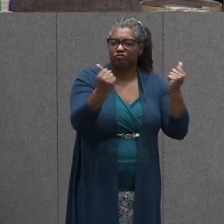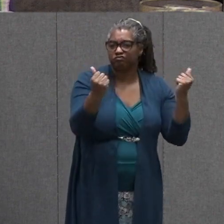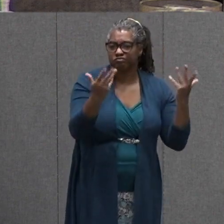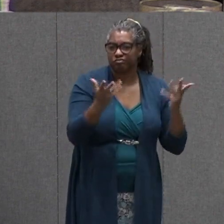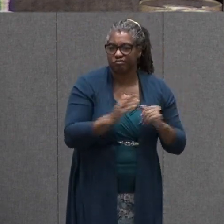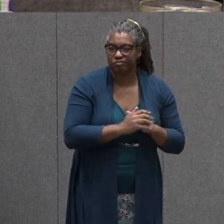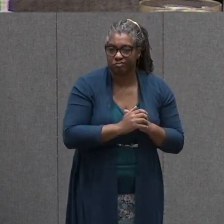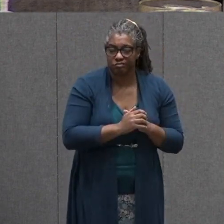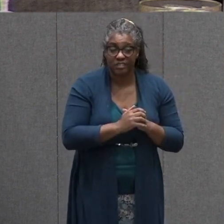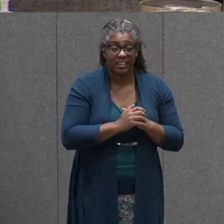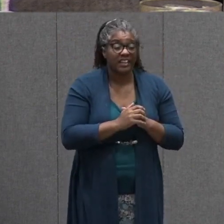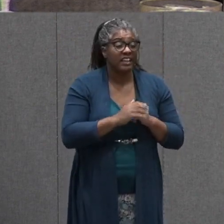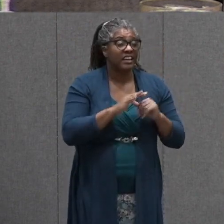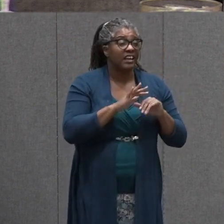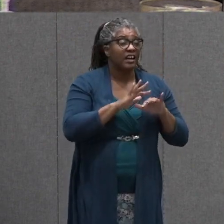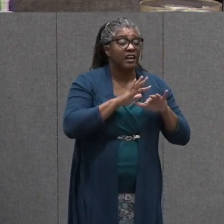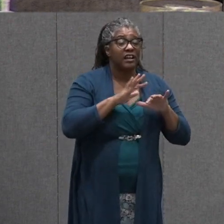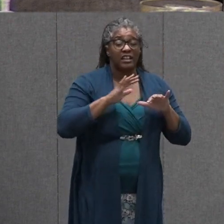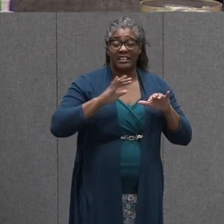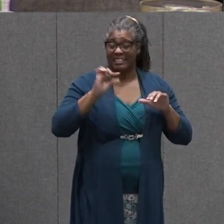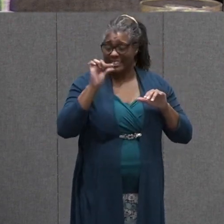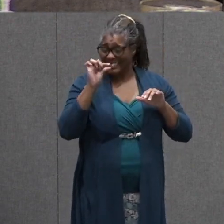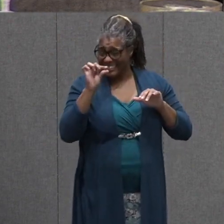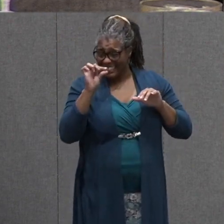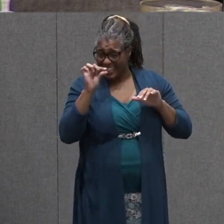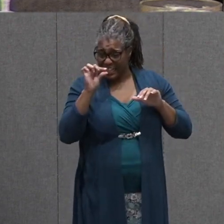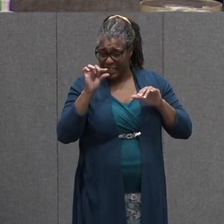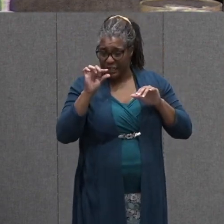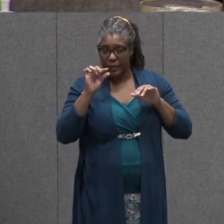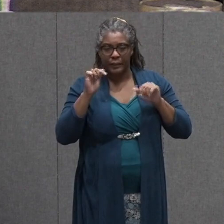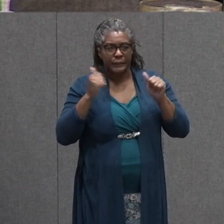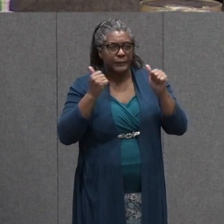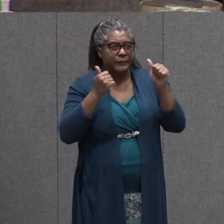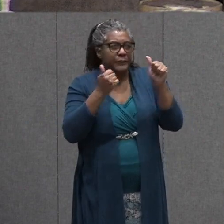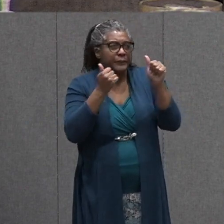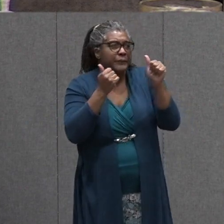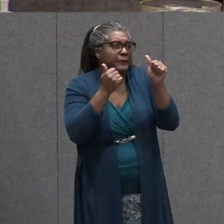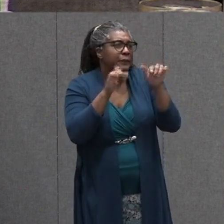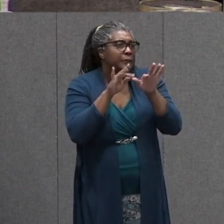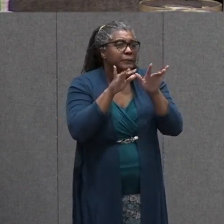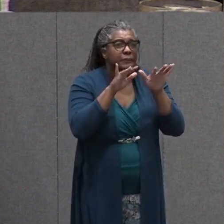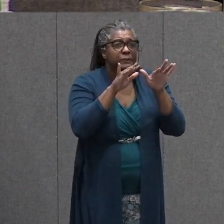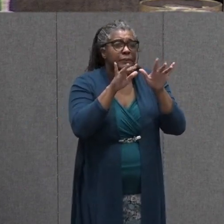and I think I'm going to try sounding that out. Min,